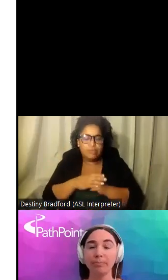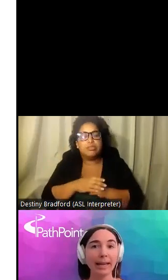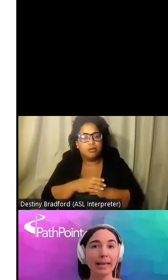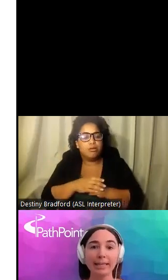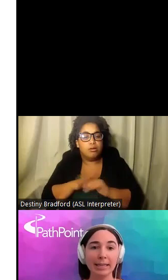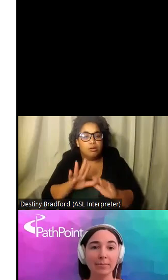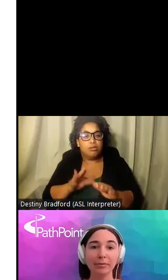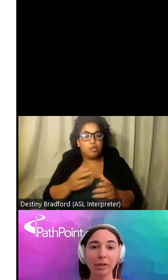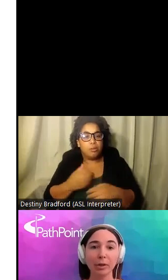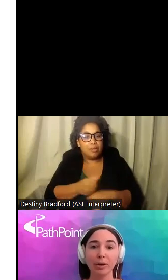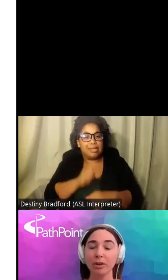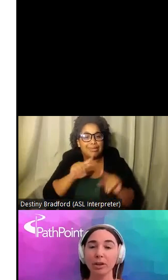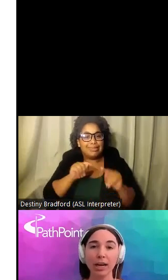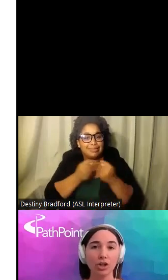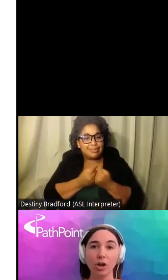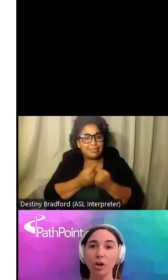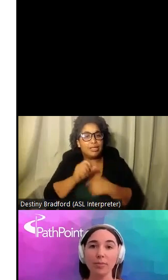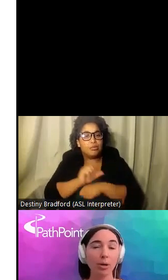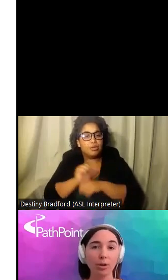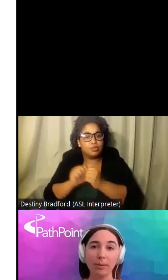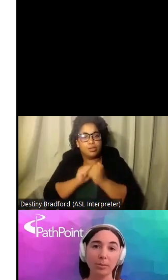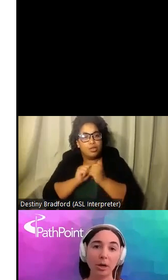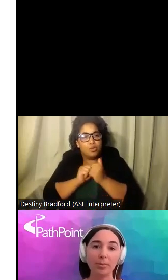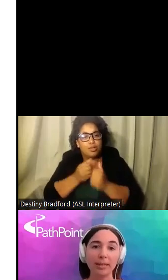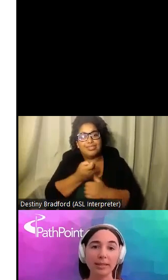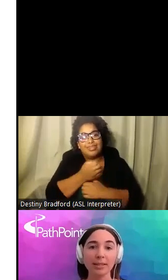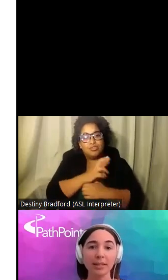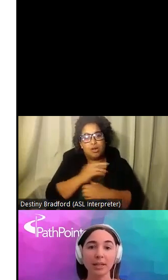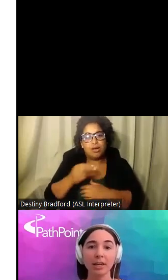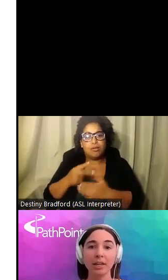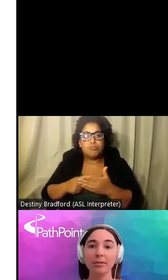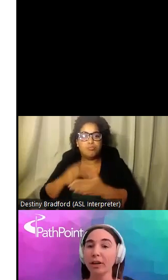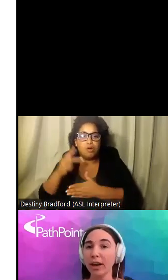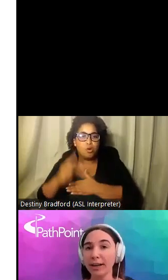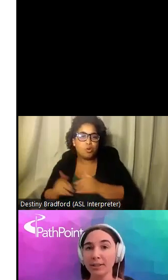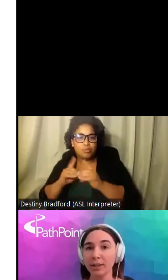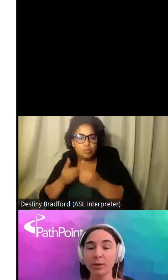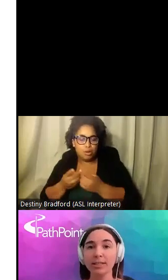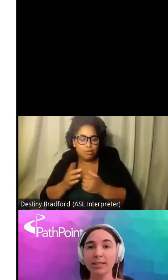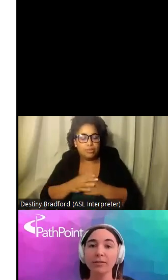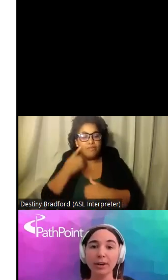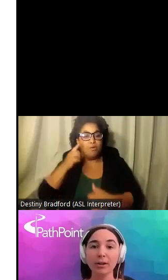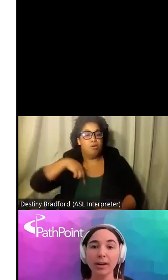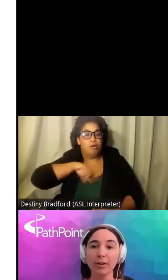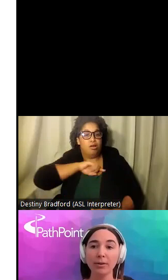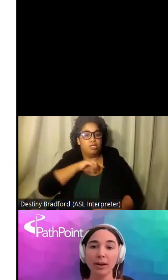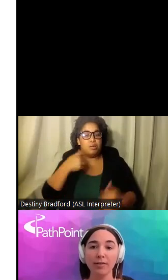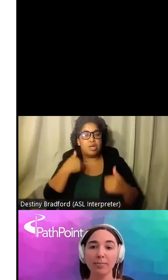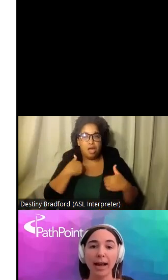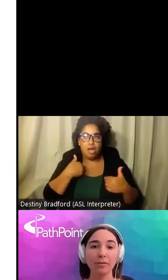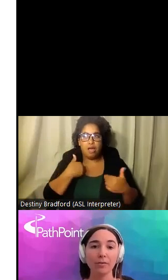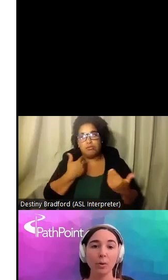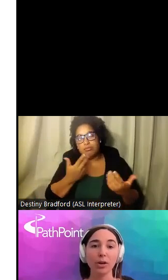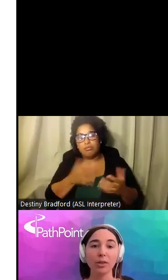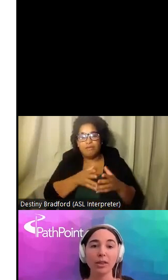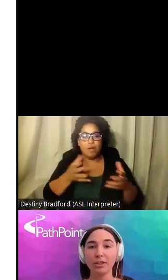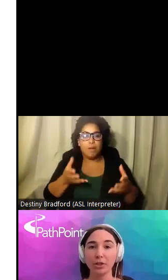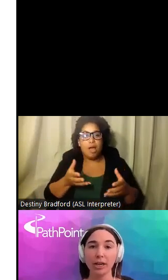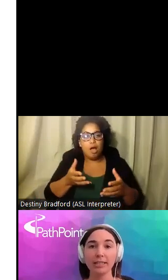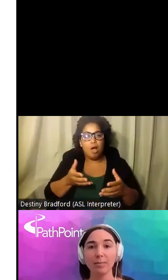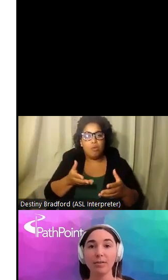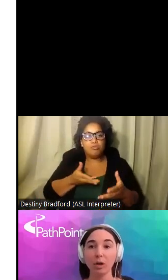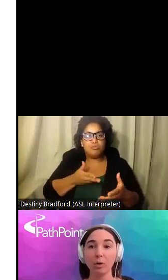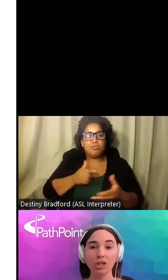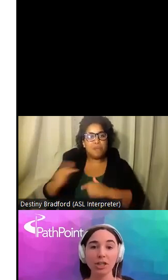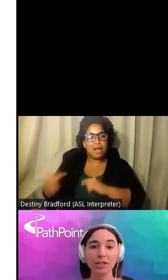So make it a team effort with your HR and program departments. For us, there was a fair amount of back and forth